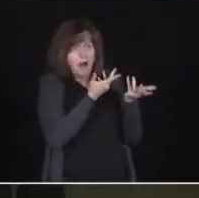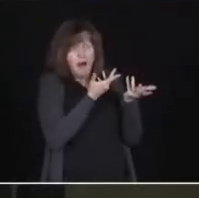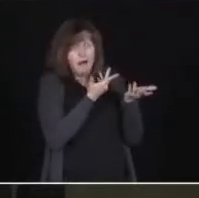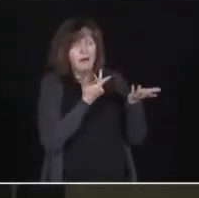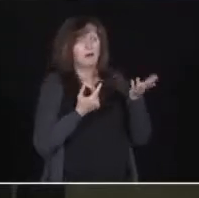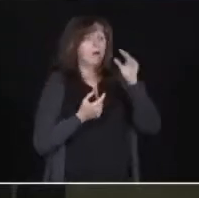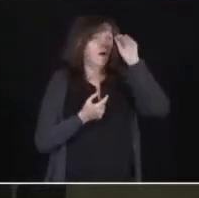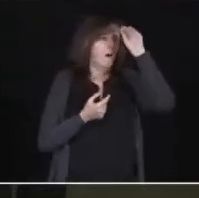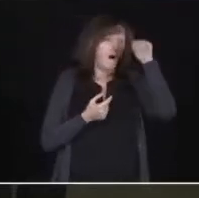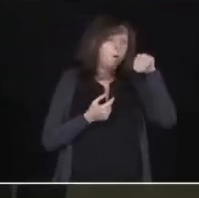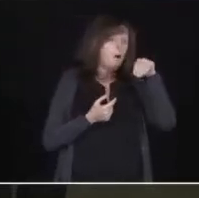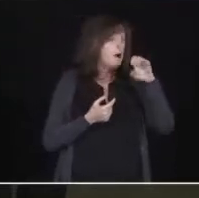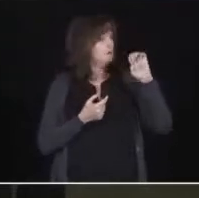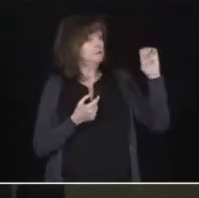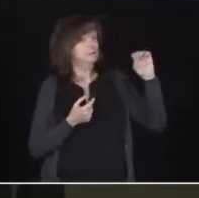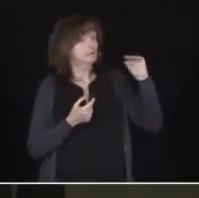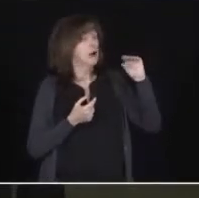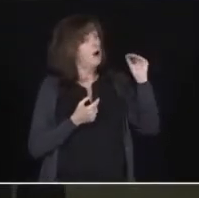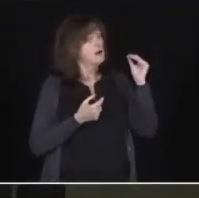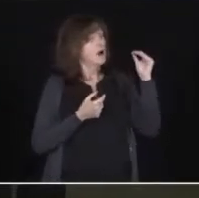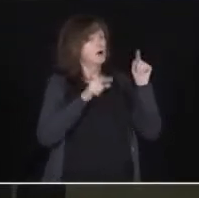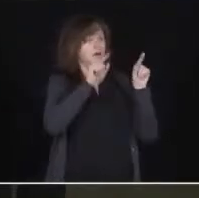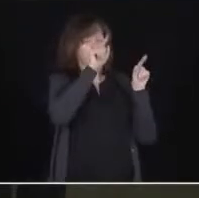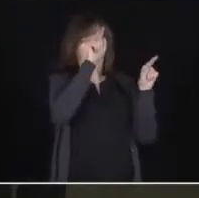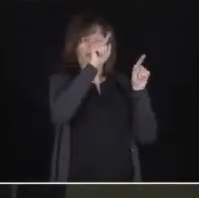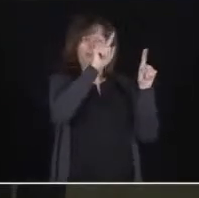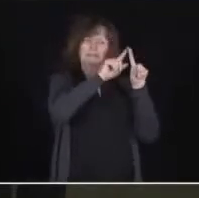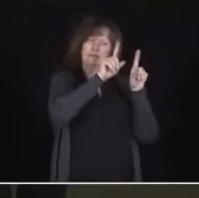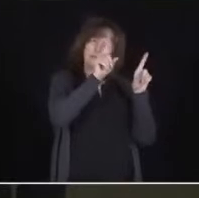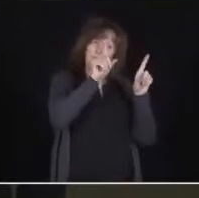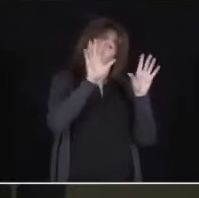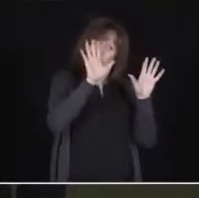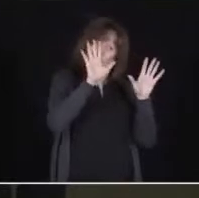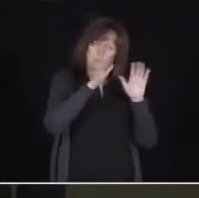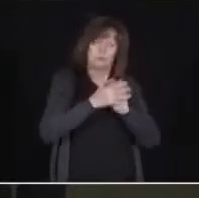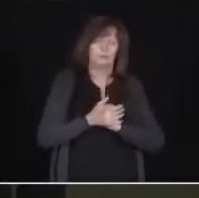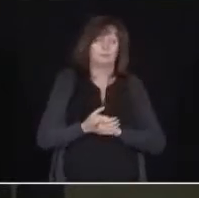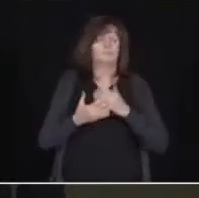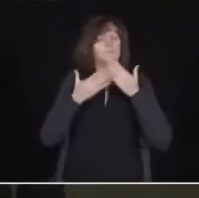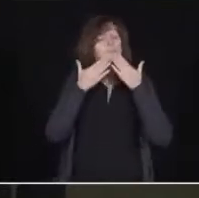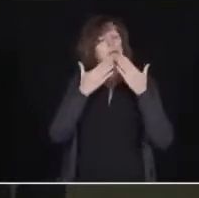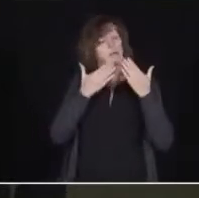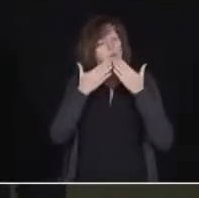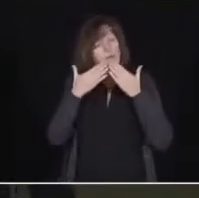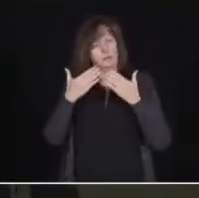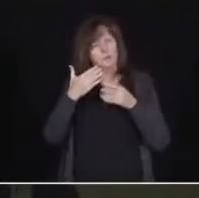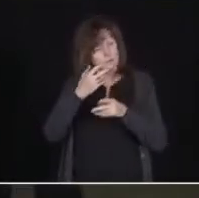Ottawa and Eastern Ontario regions. Thank you, everyone. Thank you, everyone. Take care.